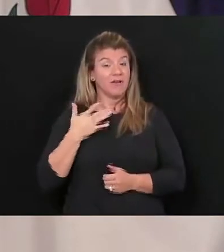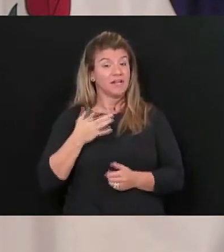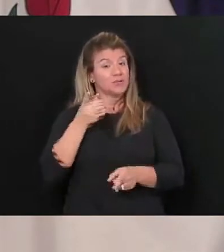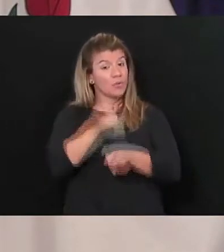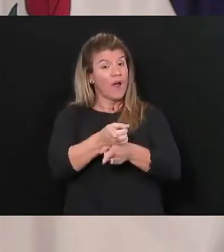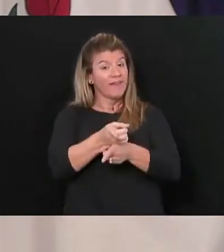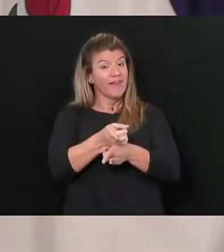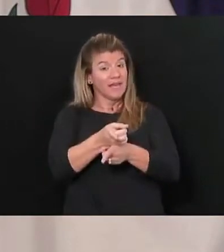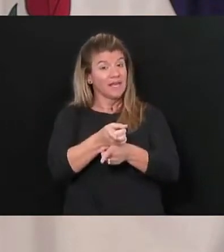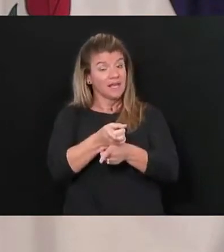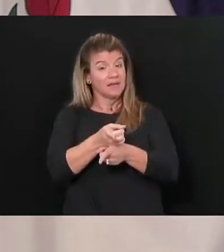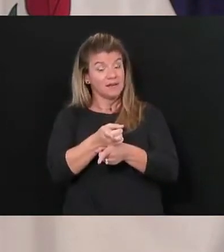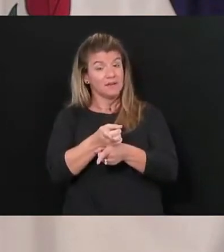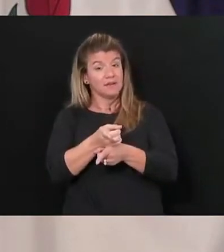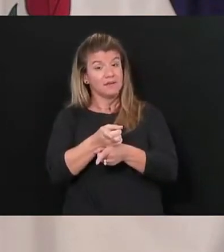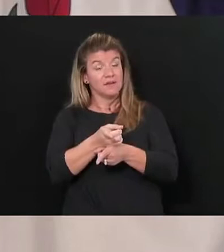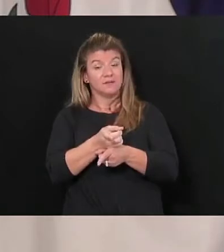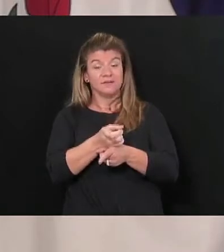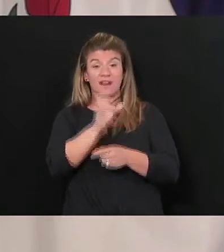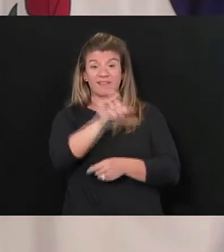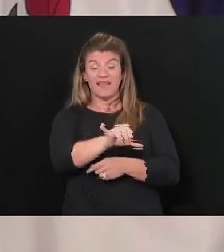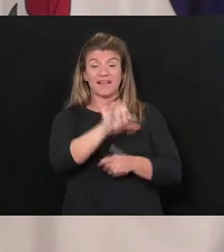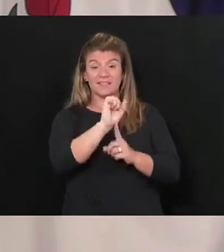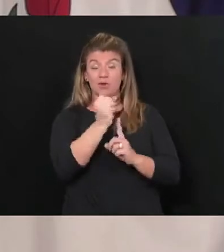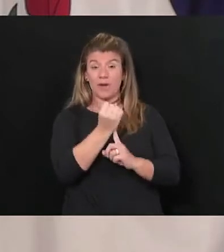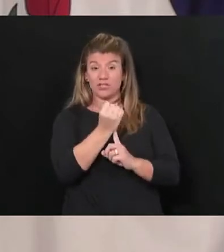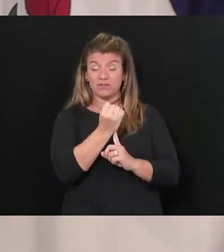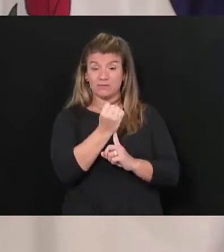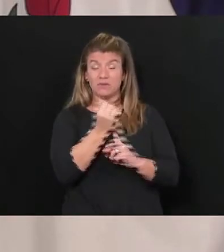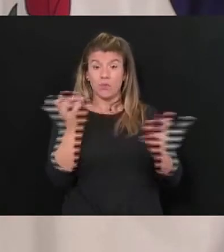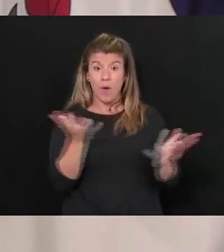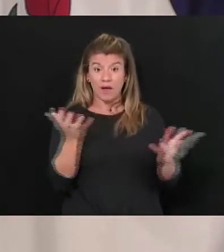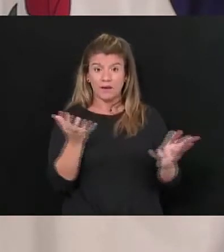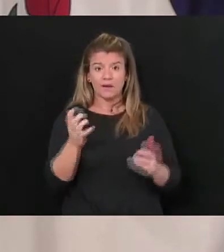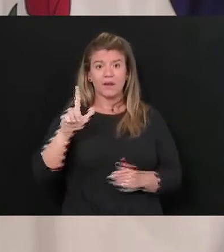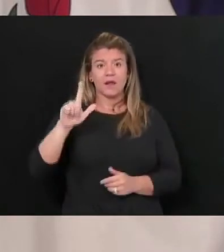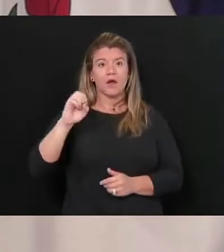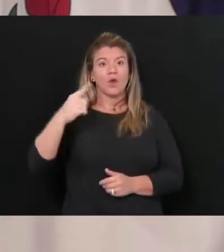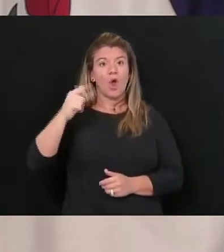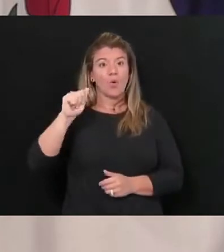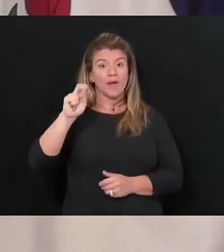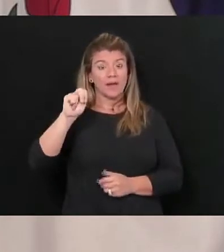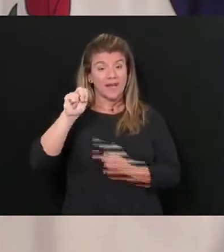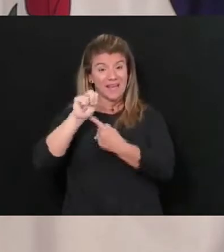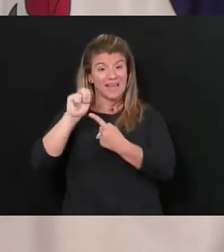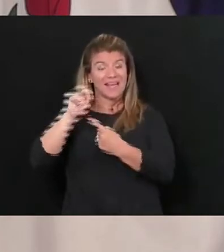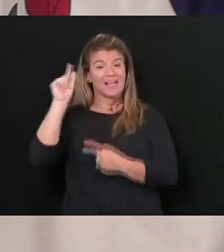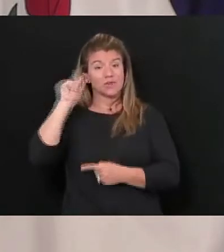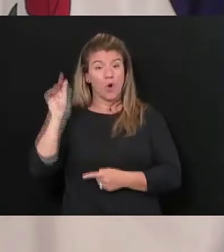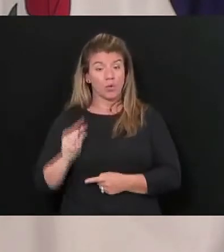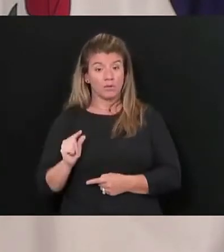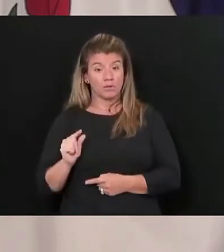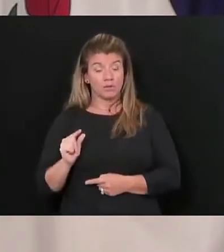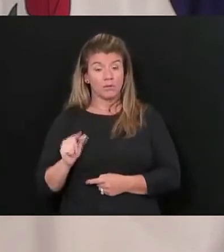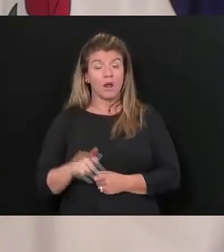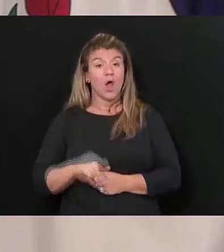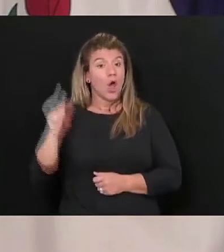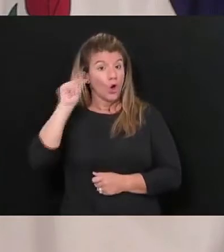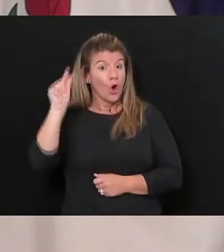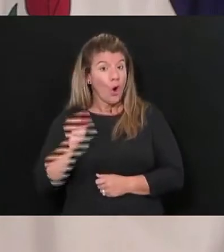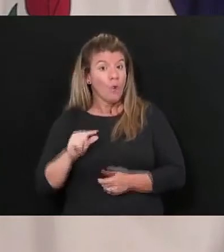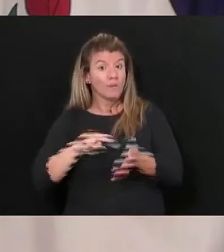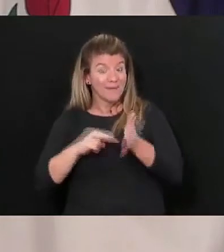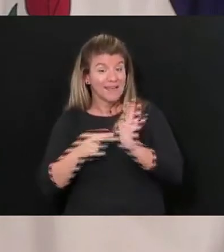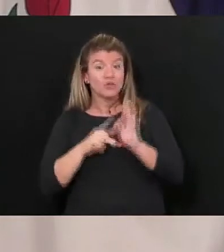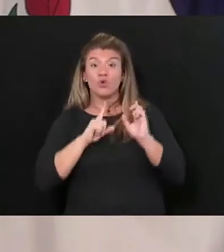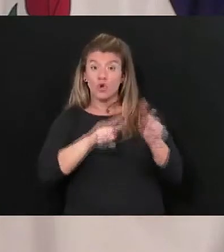thing to do. That situation was just this: Logan County was in the gold. Well, when they're in the gold, they can go to school and